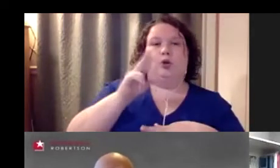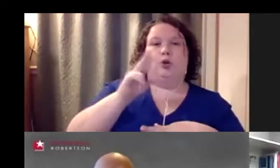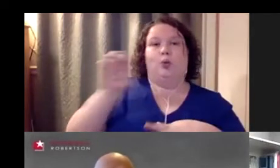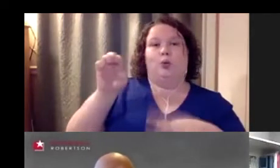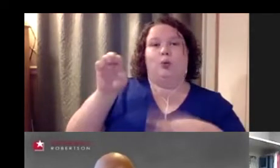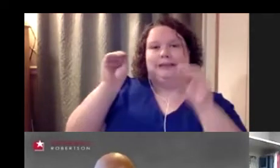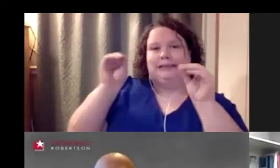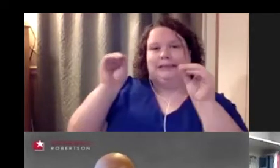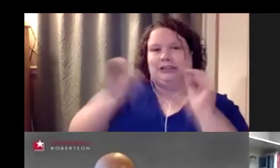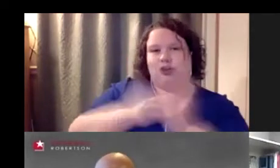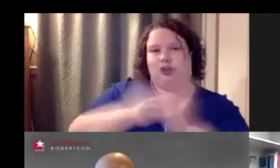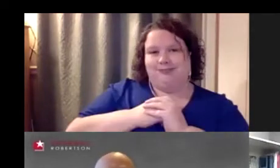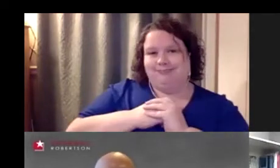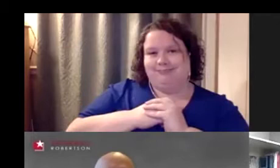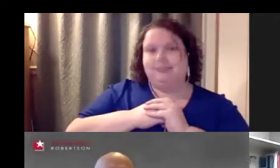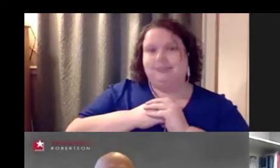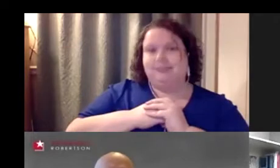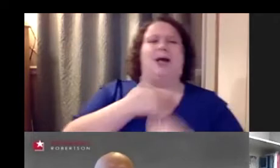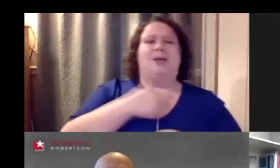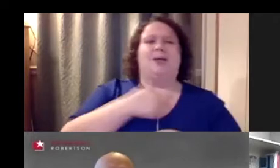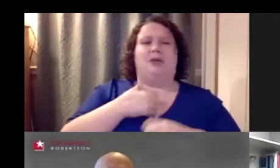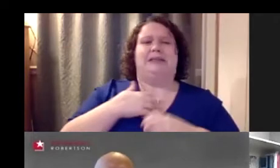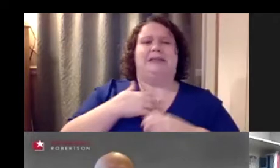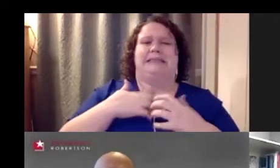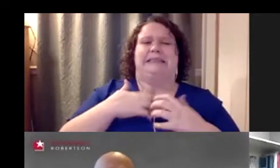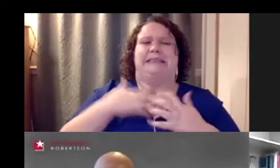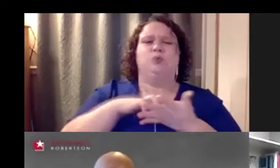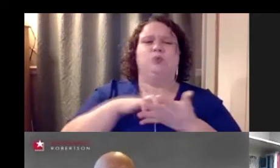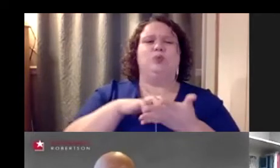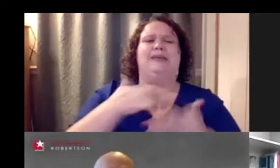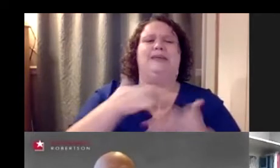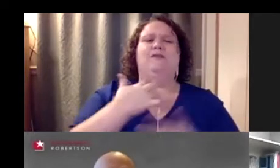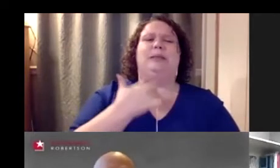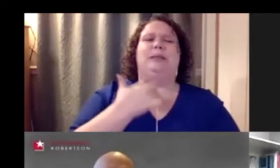cracking. I'll let Jared have it back.